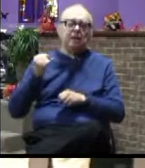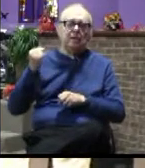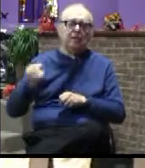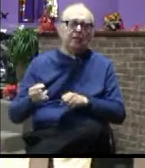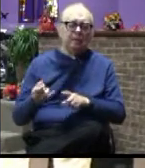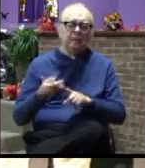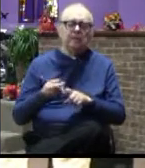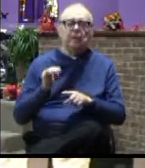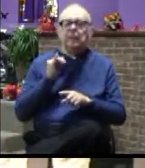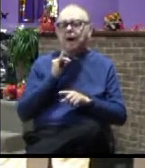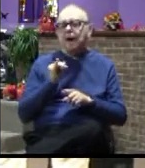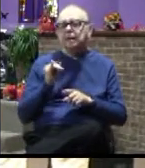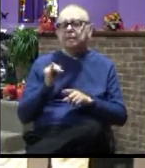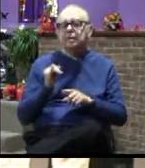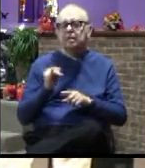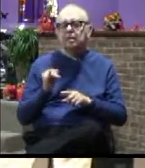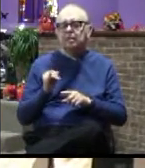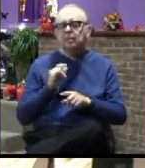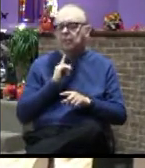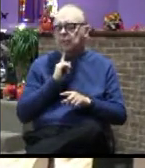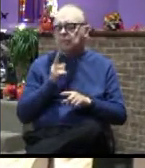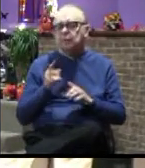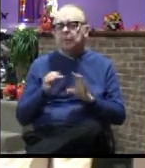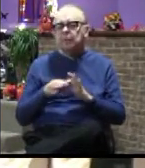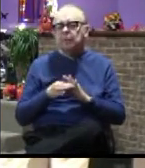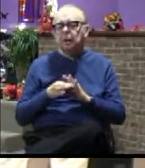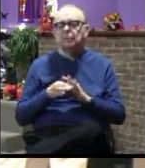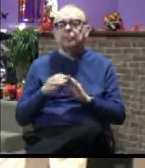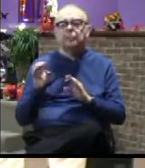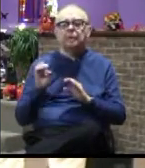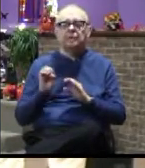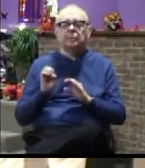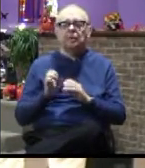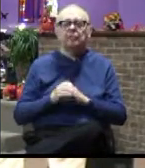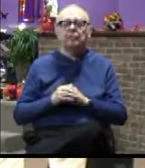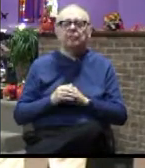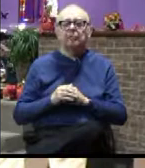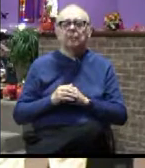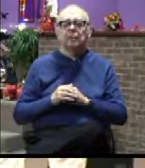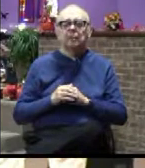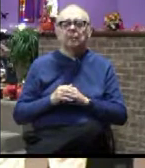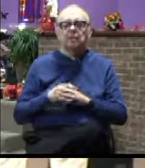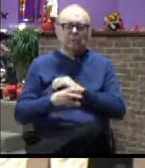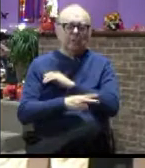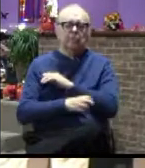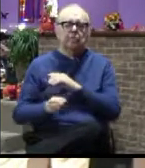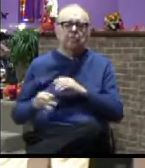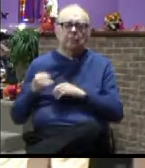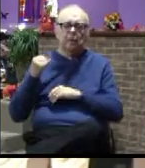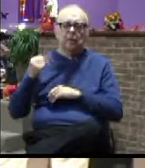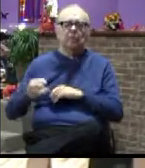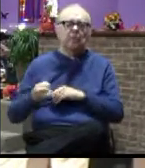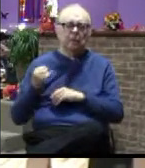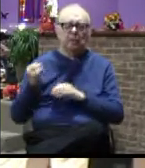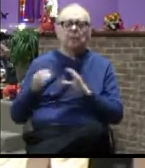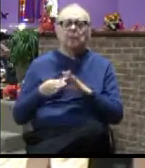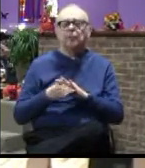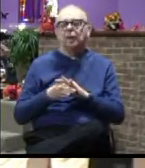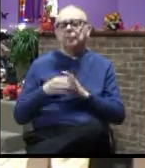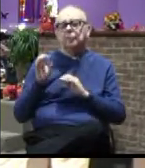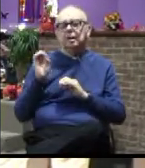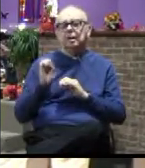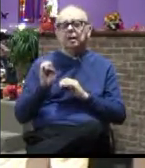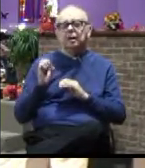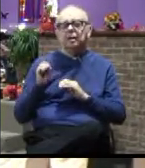Isaac that actually belonged to Esau. And stole the inheritance that belonged to